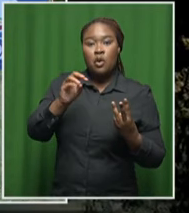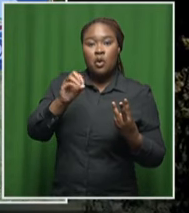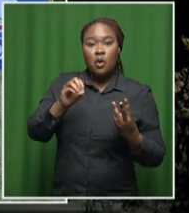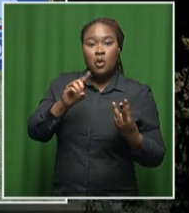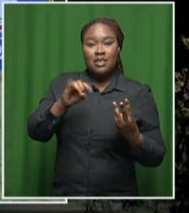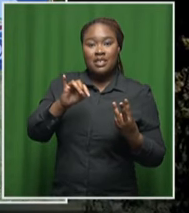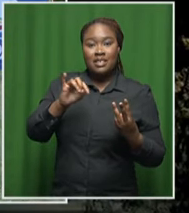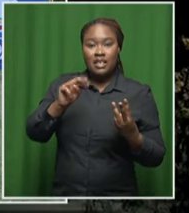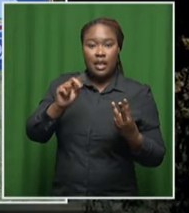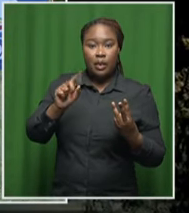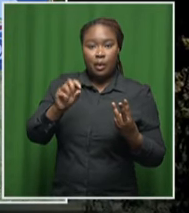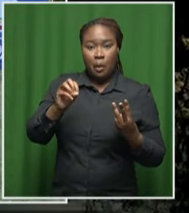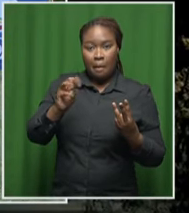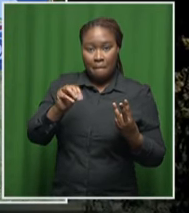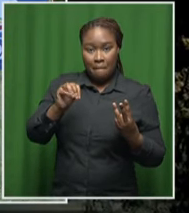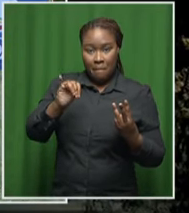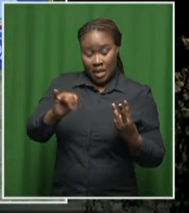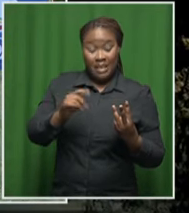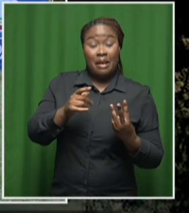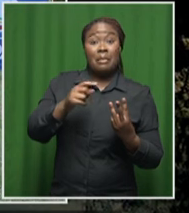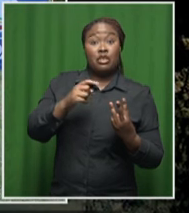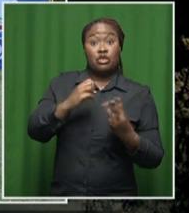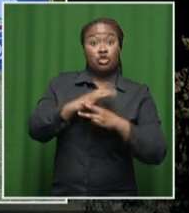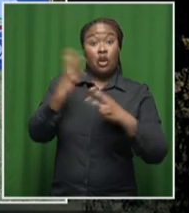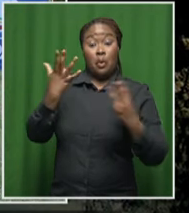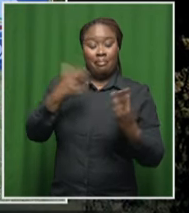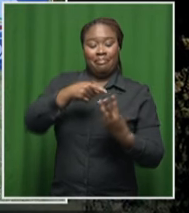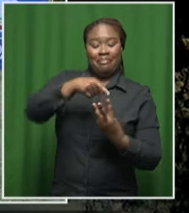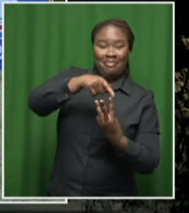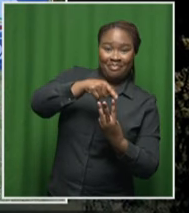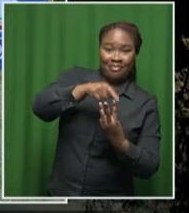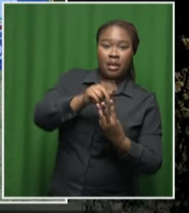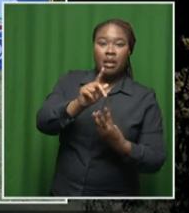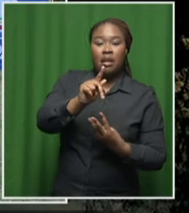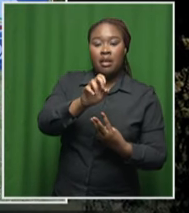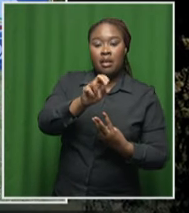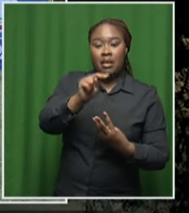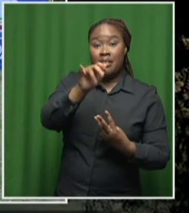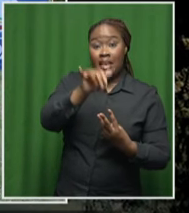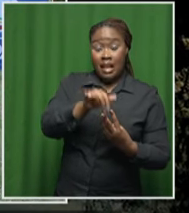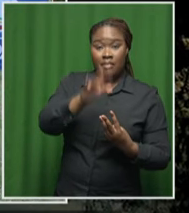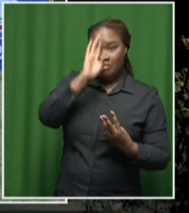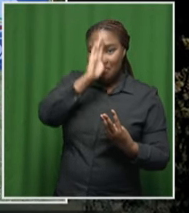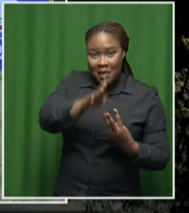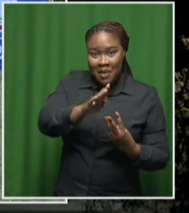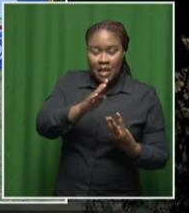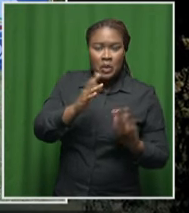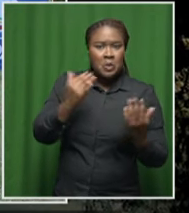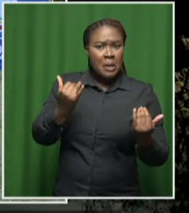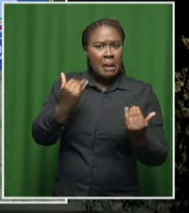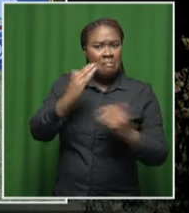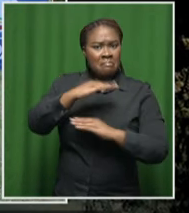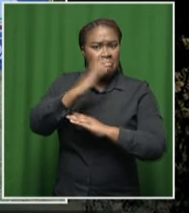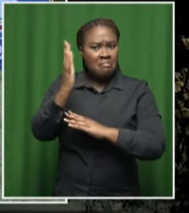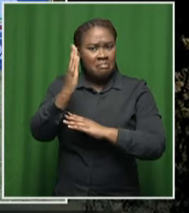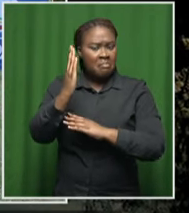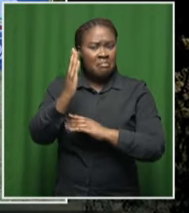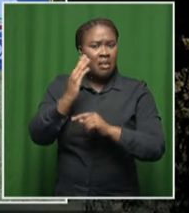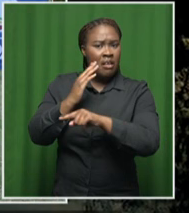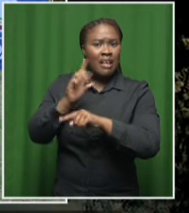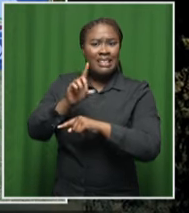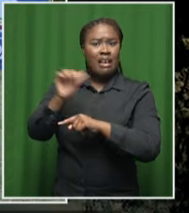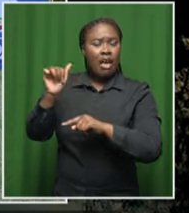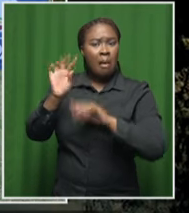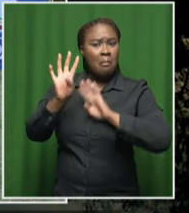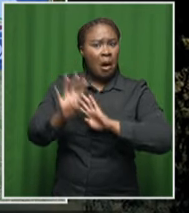start with Kenny Mapanga first at Church Square. Kenny, a very good morning to you. What can we expect from the DA's